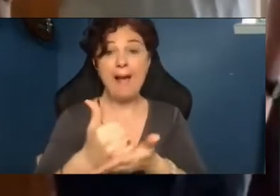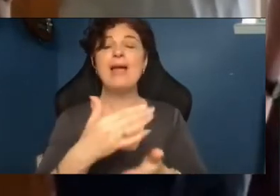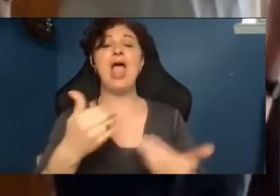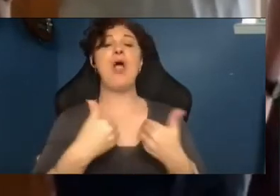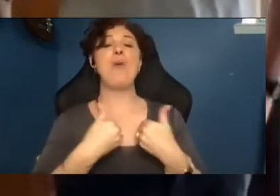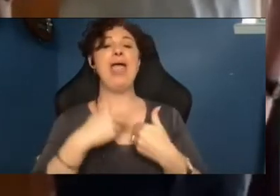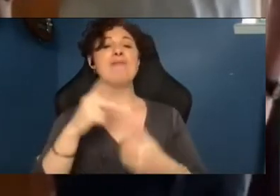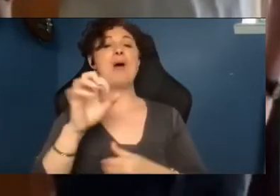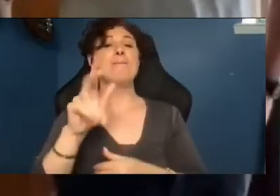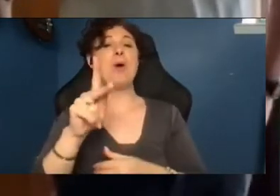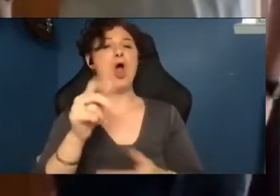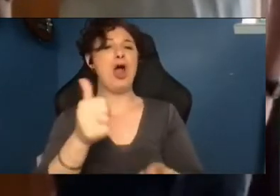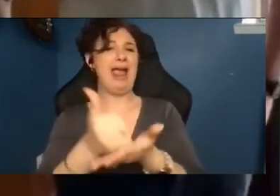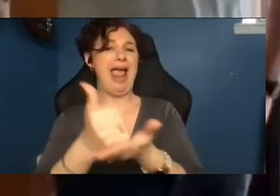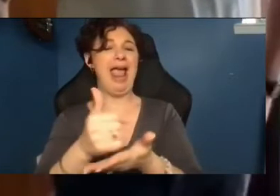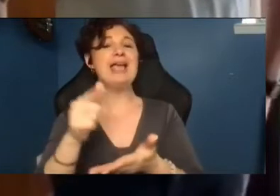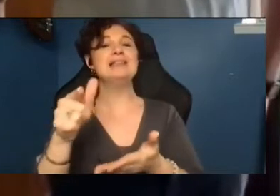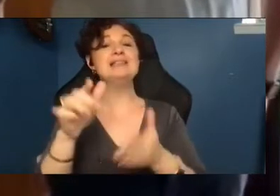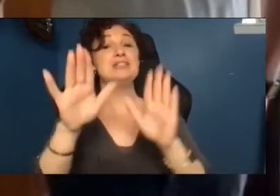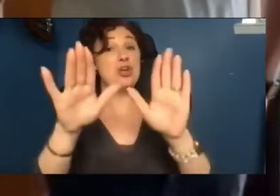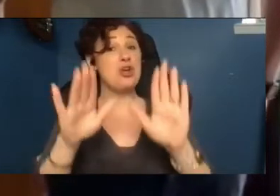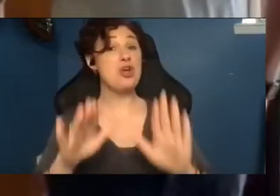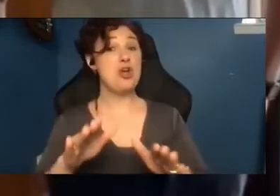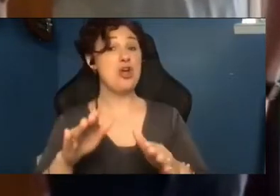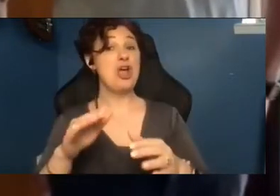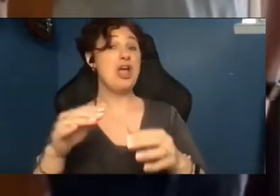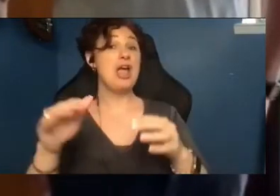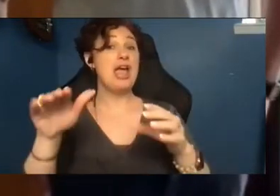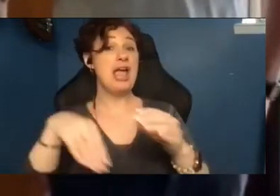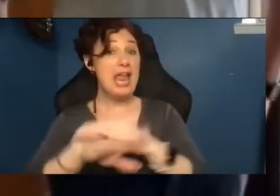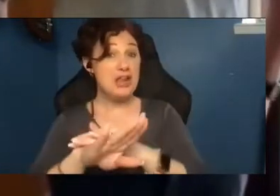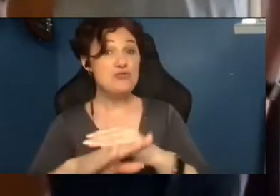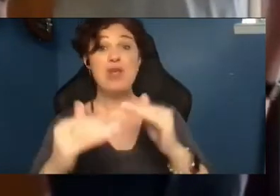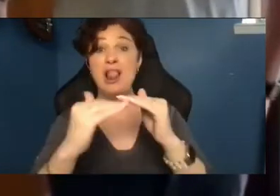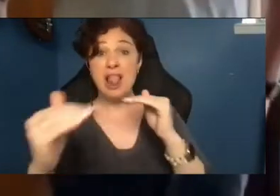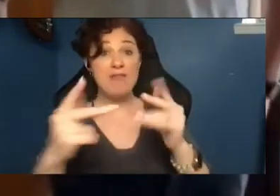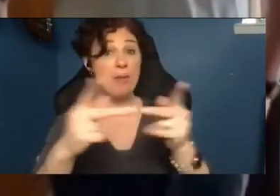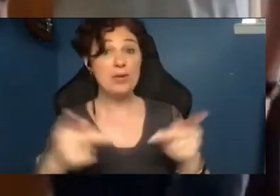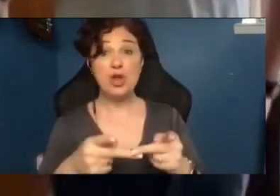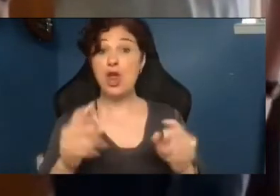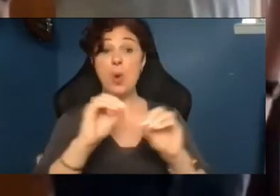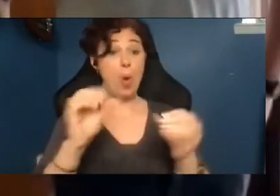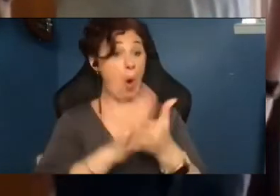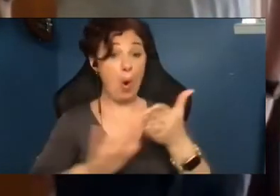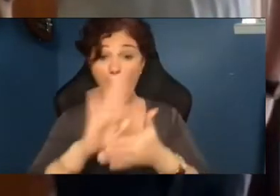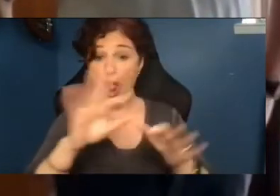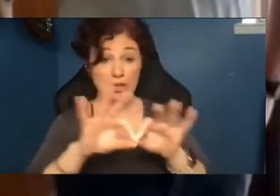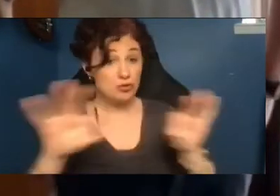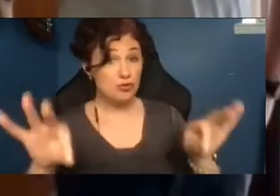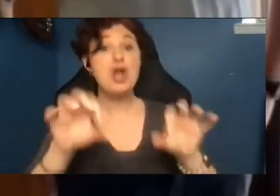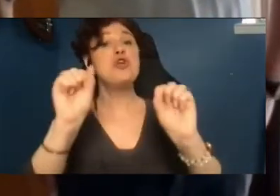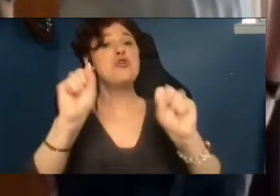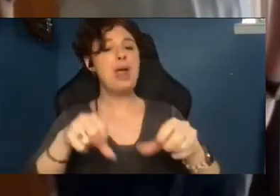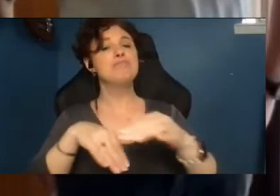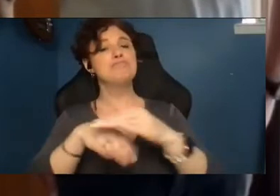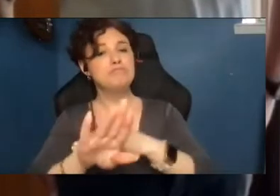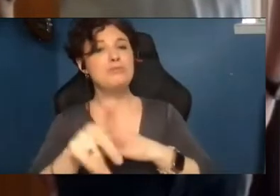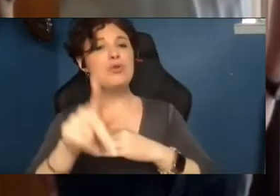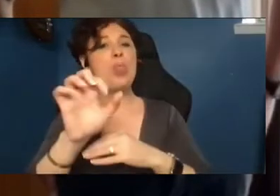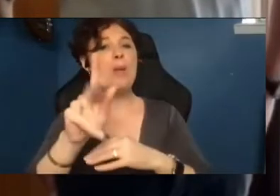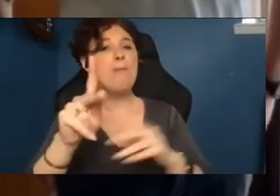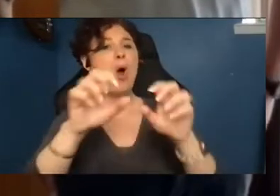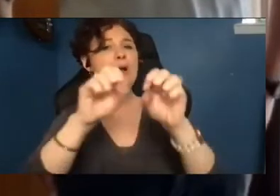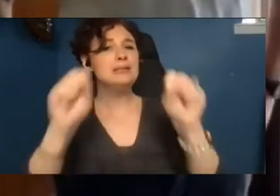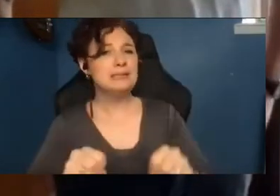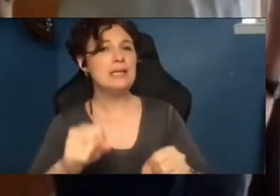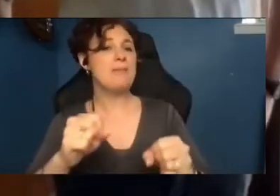have park aides. This is a great entry-level position. It's an opportunity for people without a college degree to get their foot into the park system to get